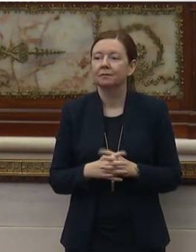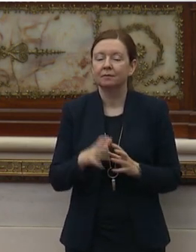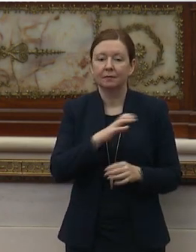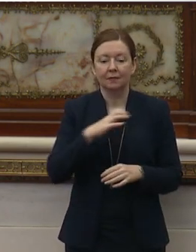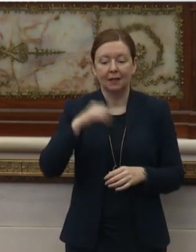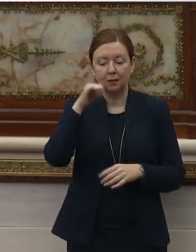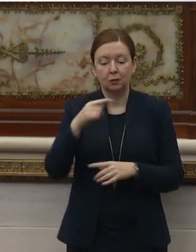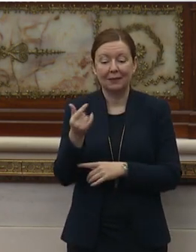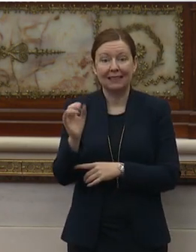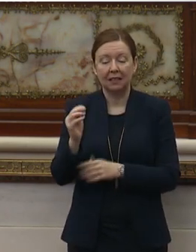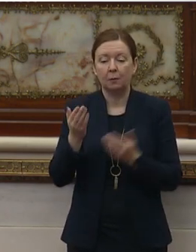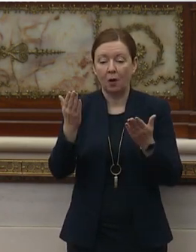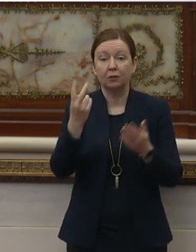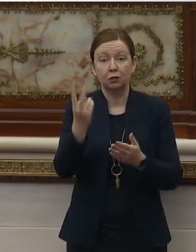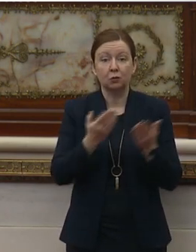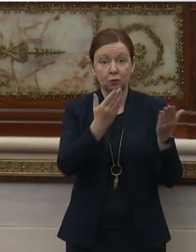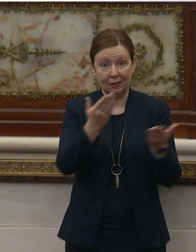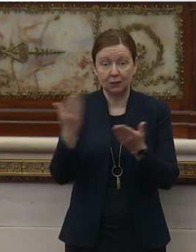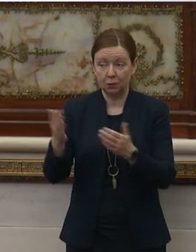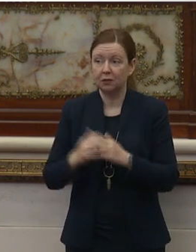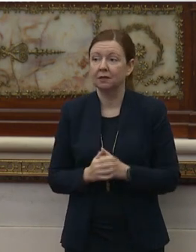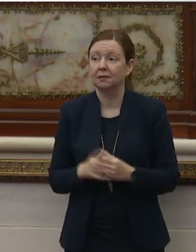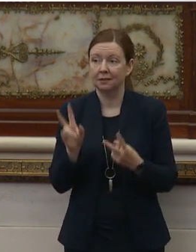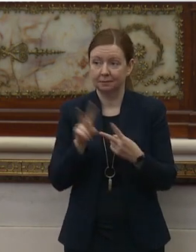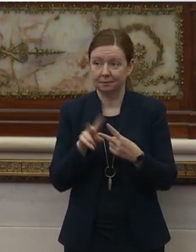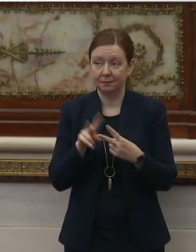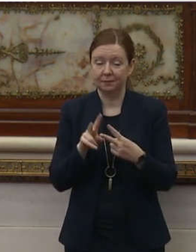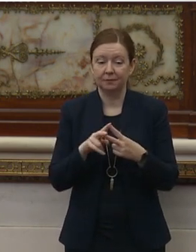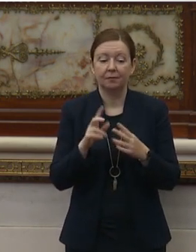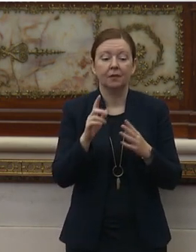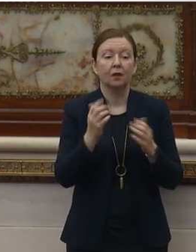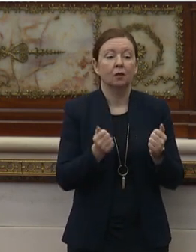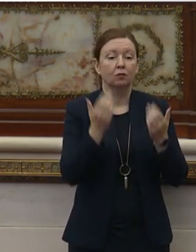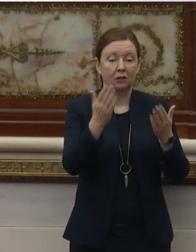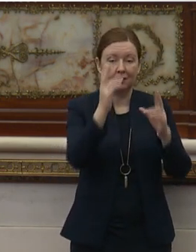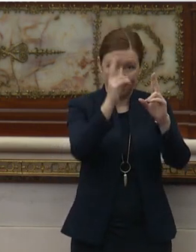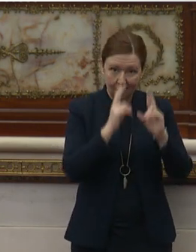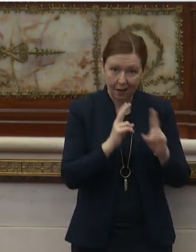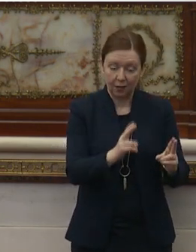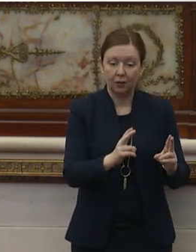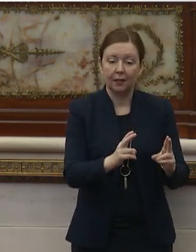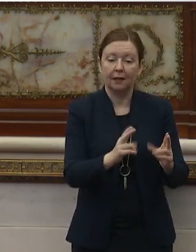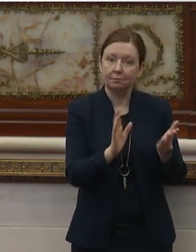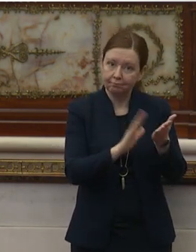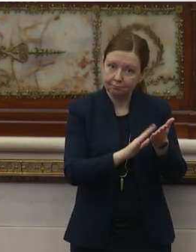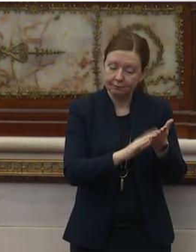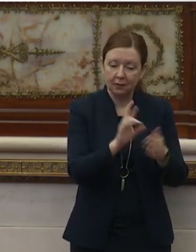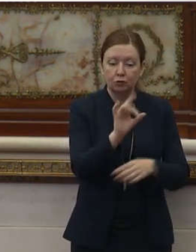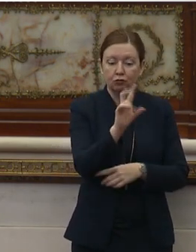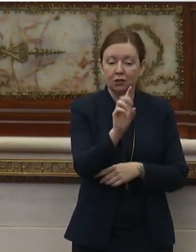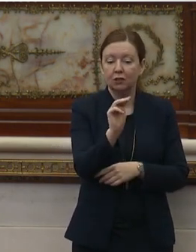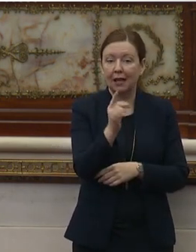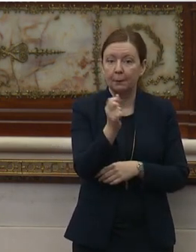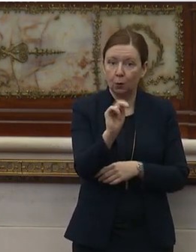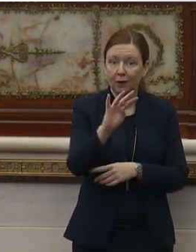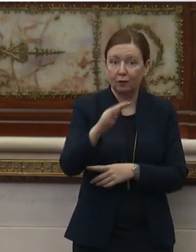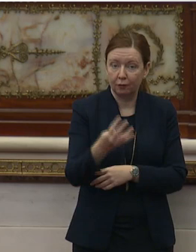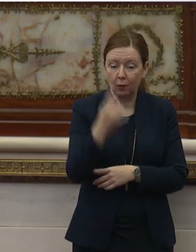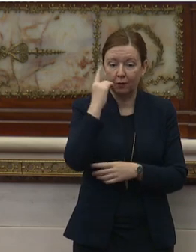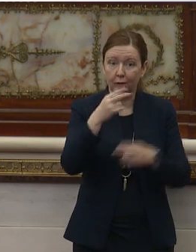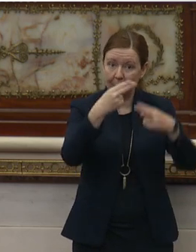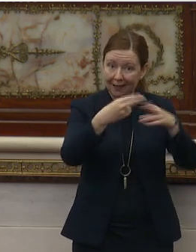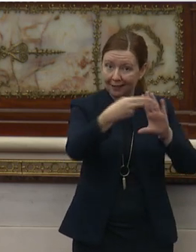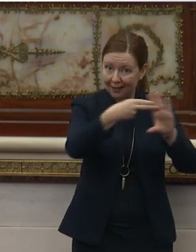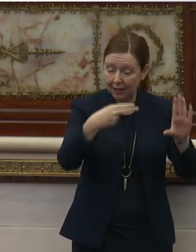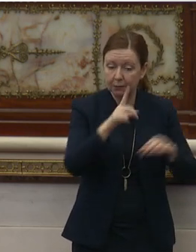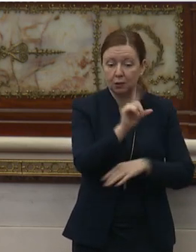Councilwoman Gimm offers two resolutions entitled a resolution honoring and commending Richard M. Gordon IV for being named